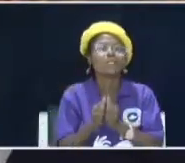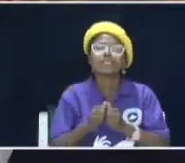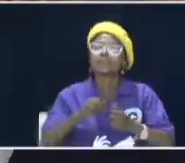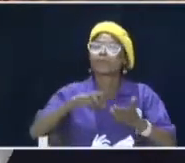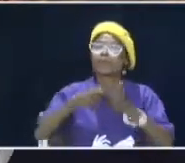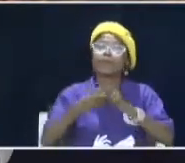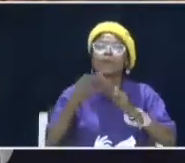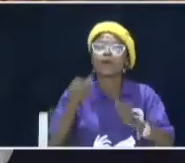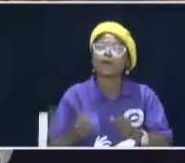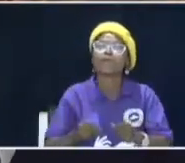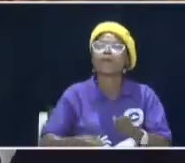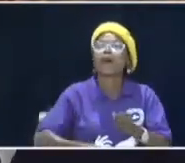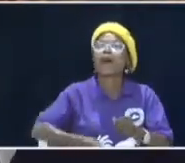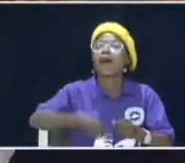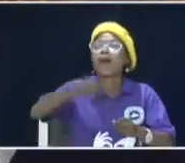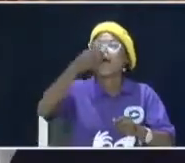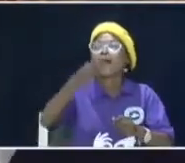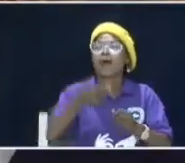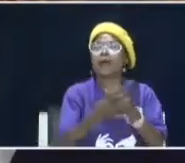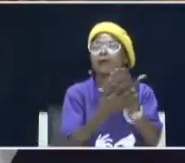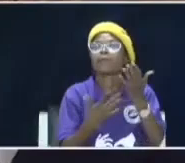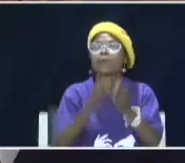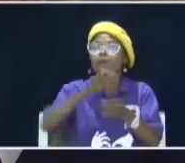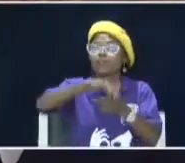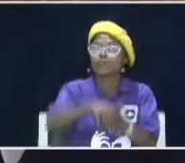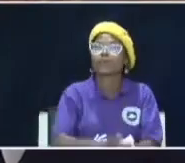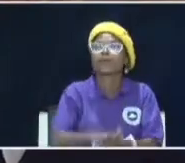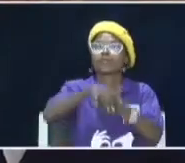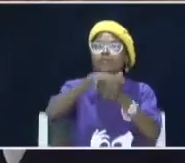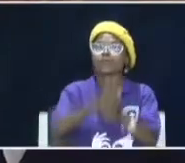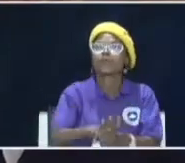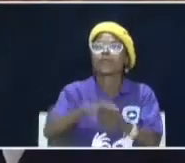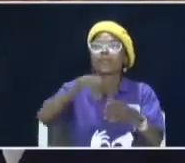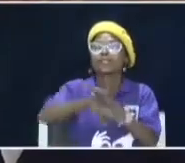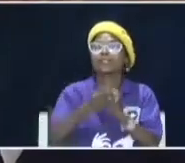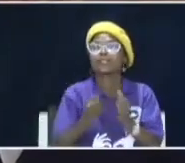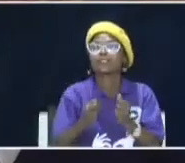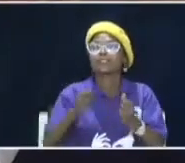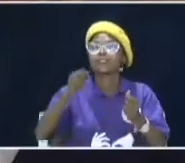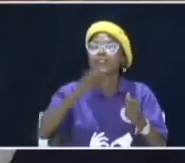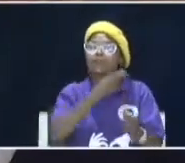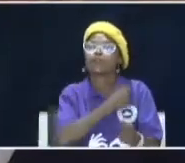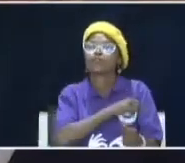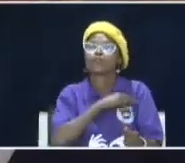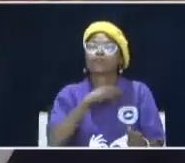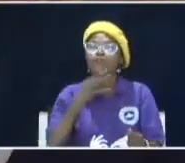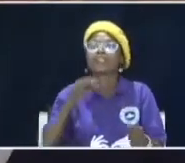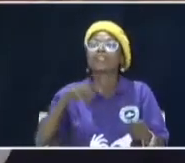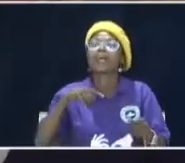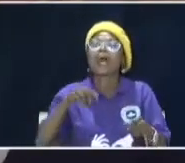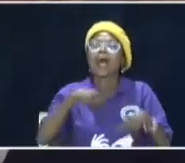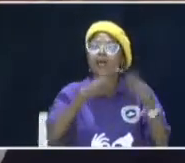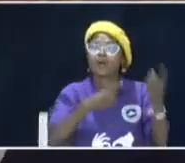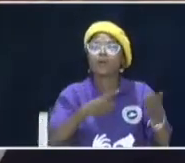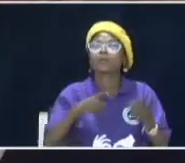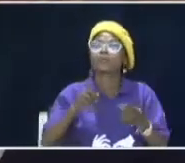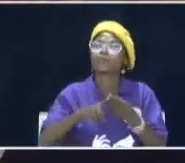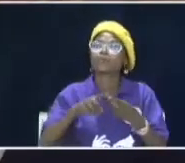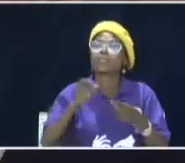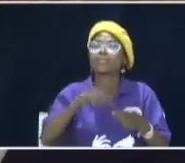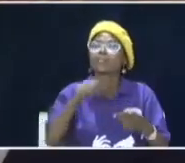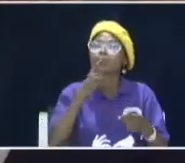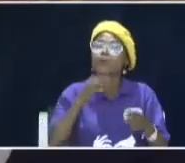on drugs, up to no avail. In the hospital I attend, they told us how to maintain this